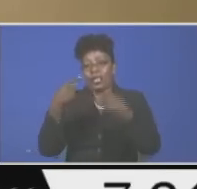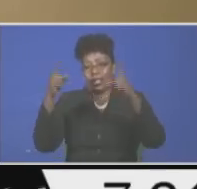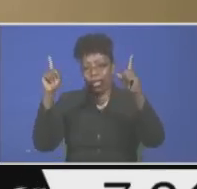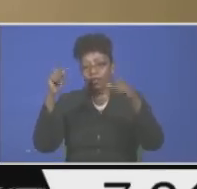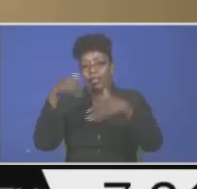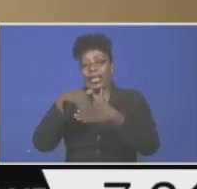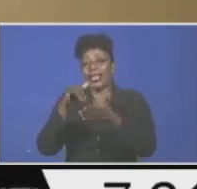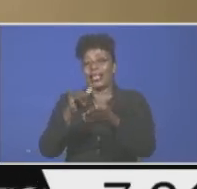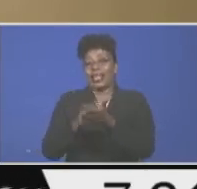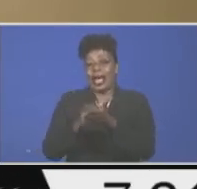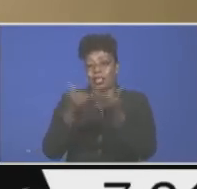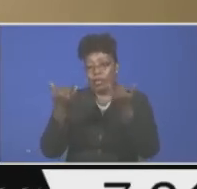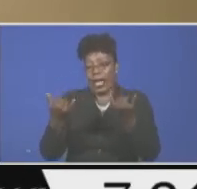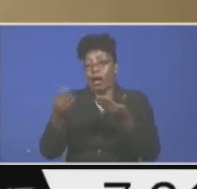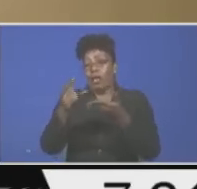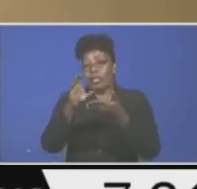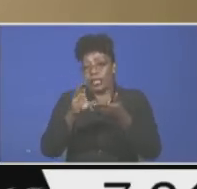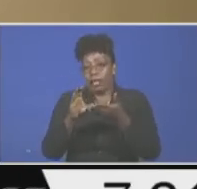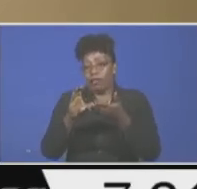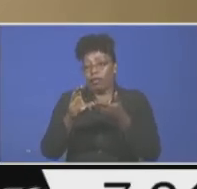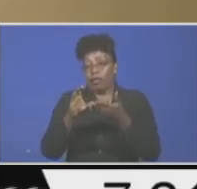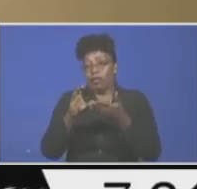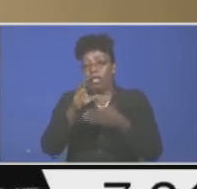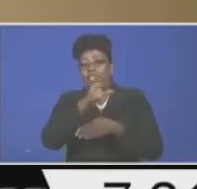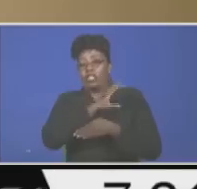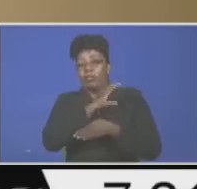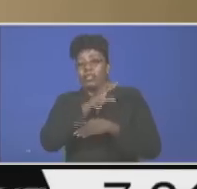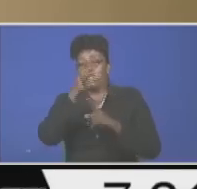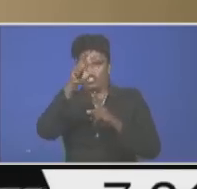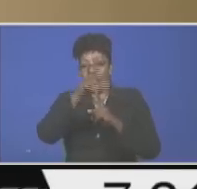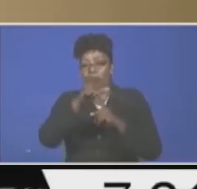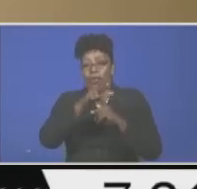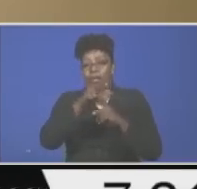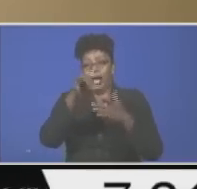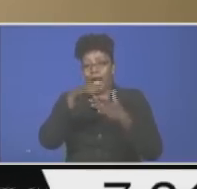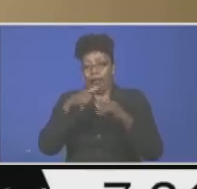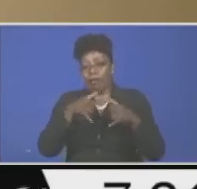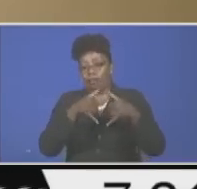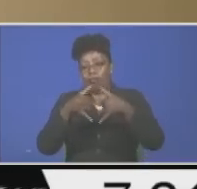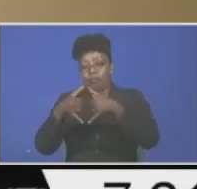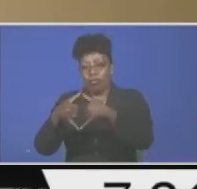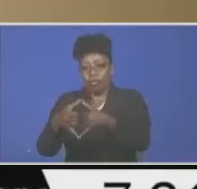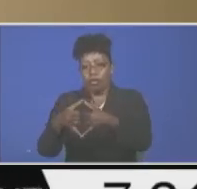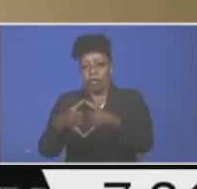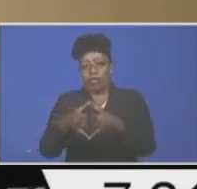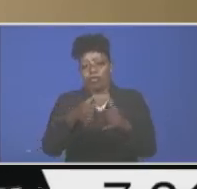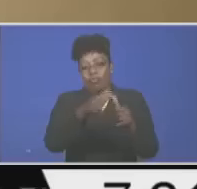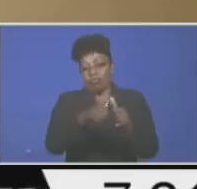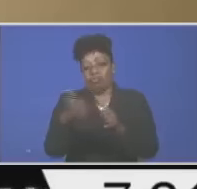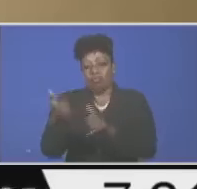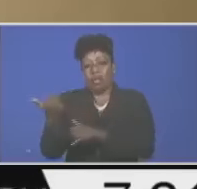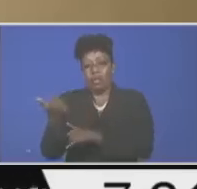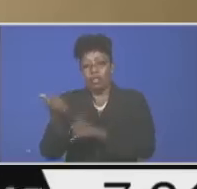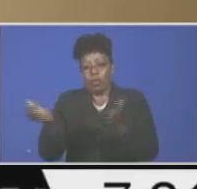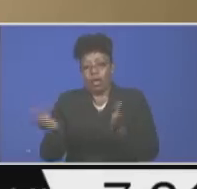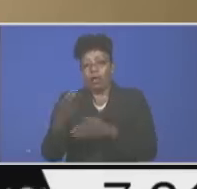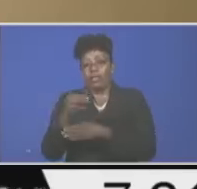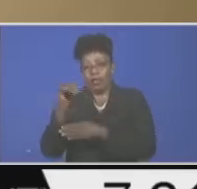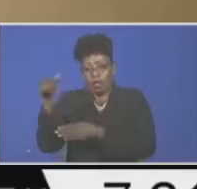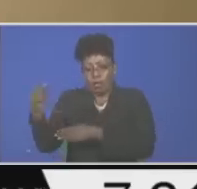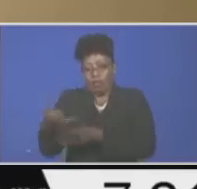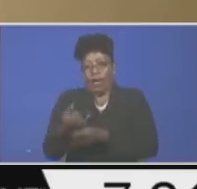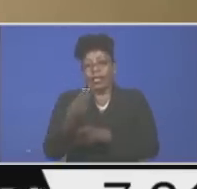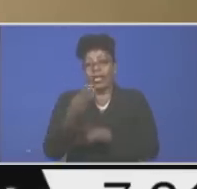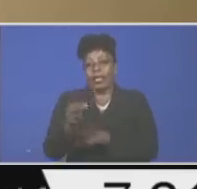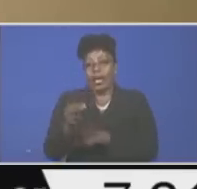now the Centerville Chipman champions actually carry the floating trophy for the Street Legends, and so we're going to encourage them some more by inviting them out